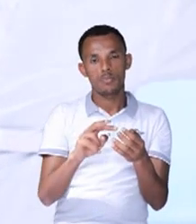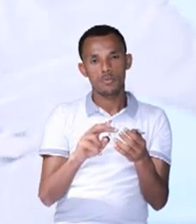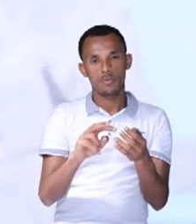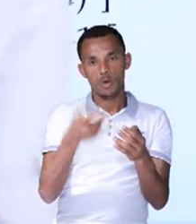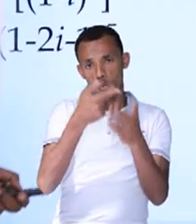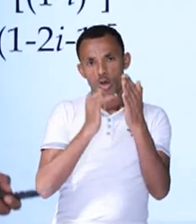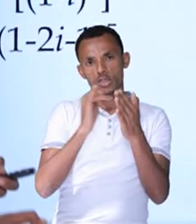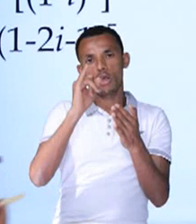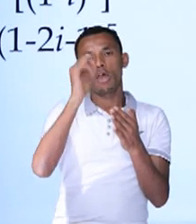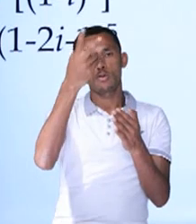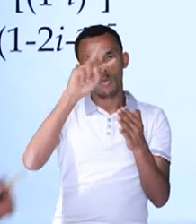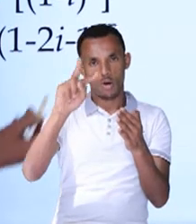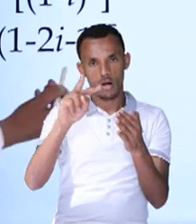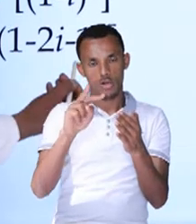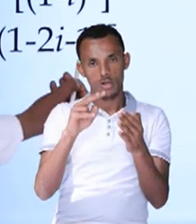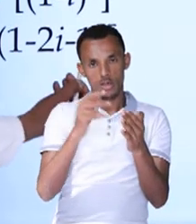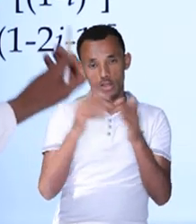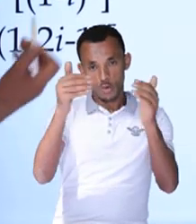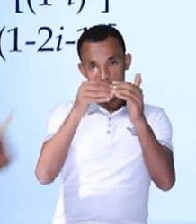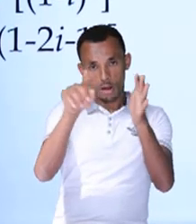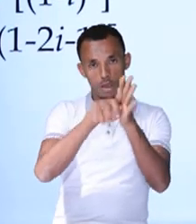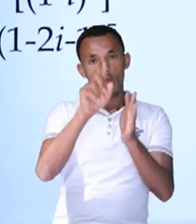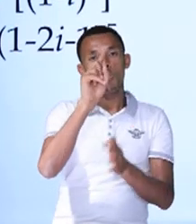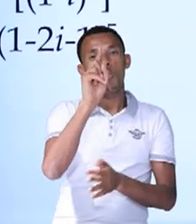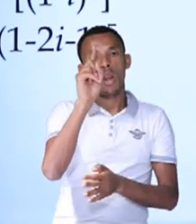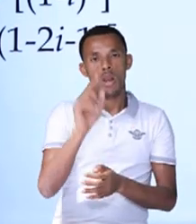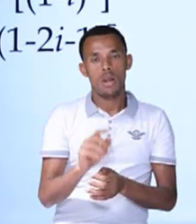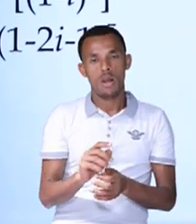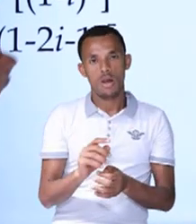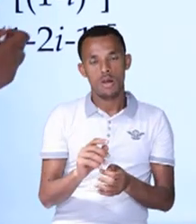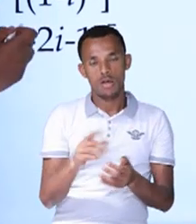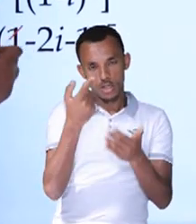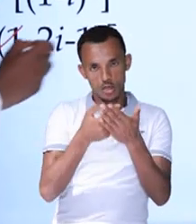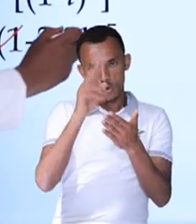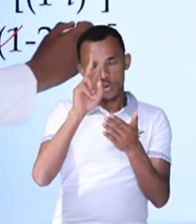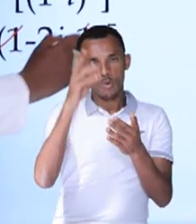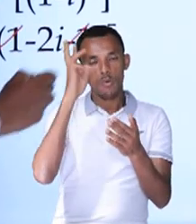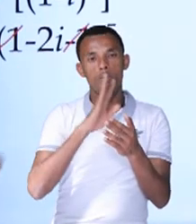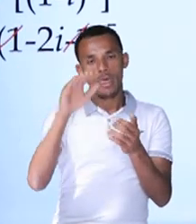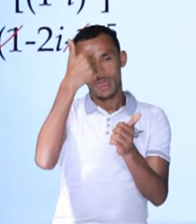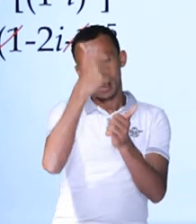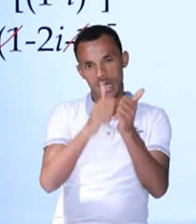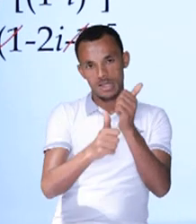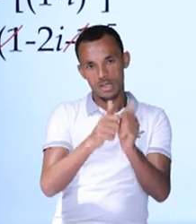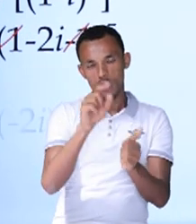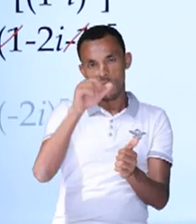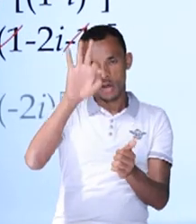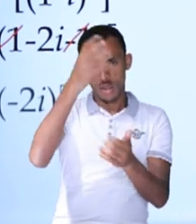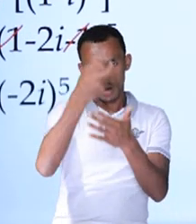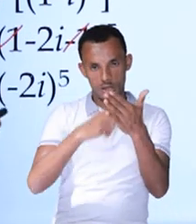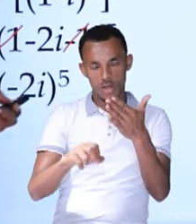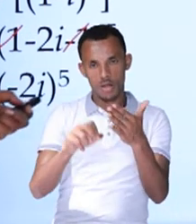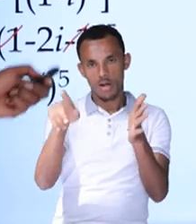what was I squared? I squared it was equal to -1. So these two will be cancelled. We will have a result to